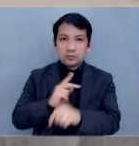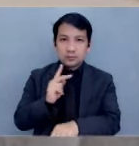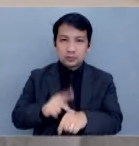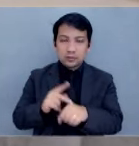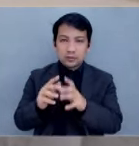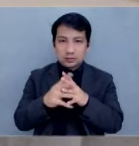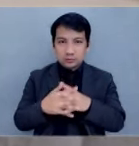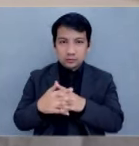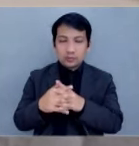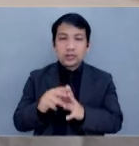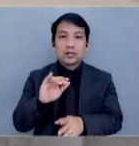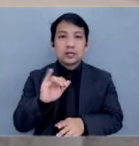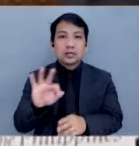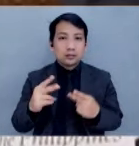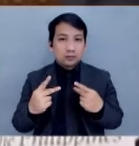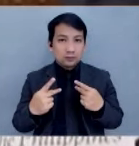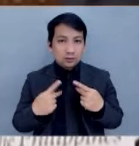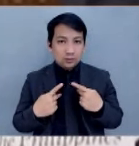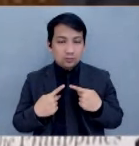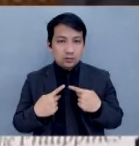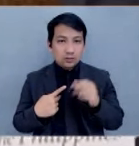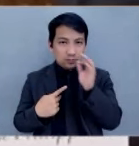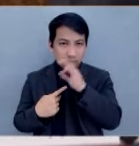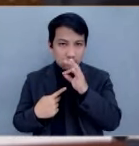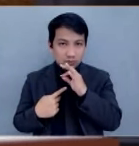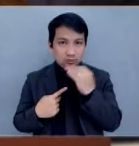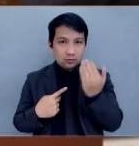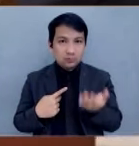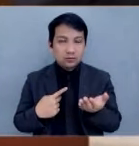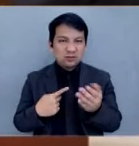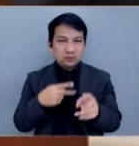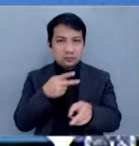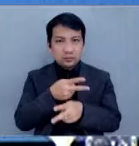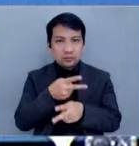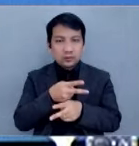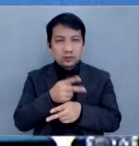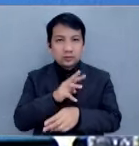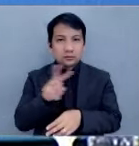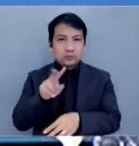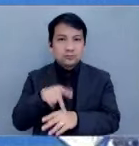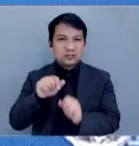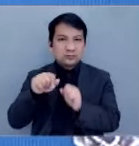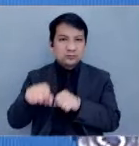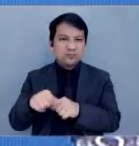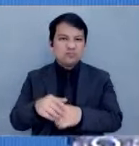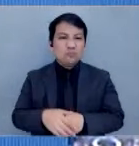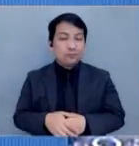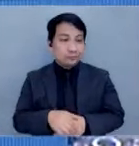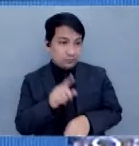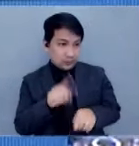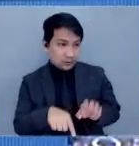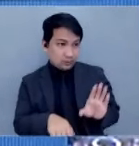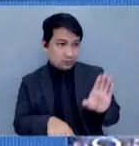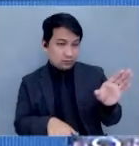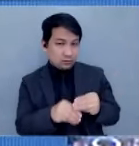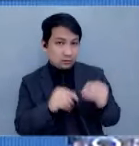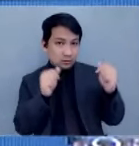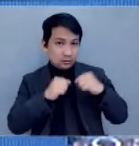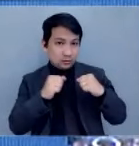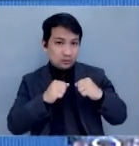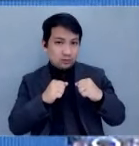kung magkaroon ng casualty na Pinoy sa pagbabantay ng ating teritoryo. Follow up. Can the treaty be invoked